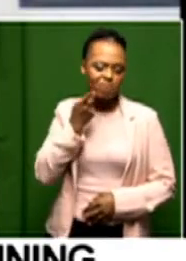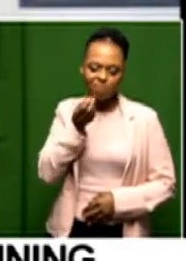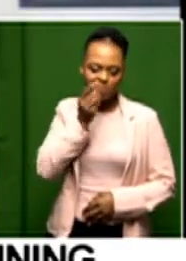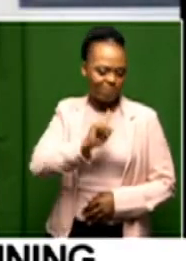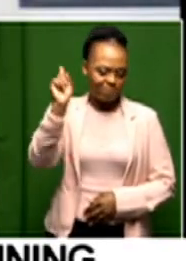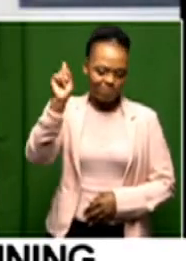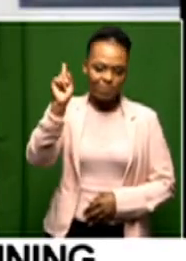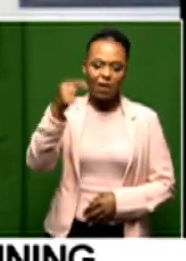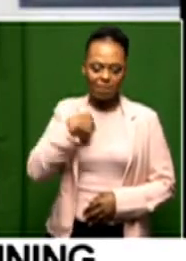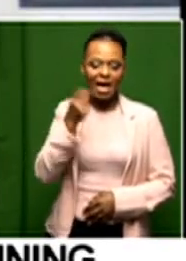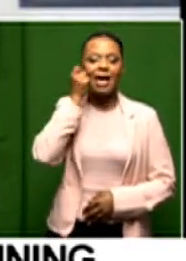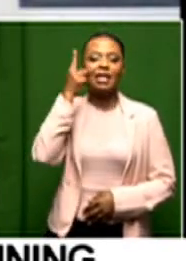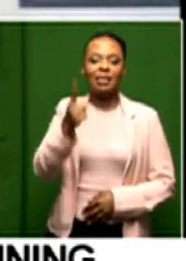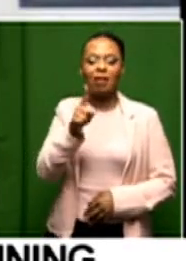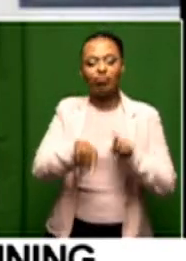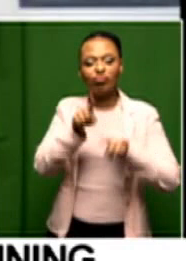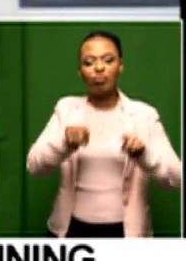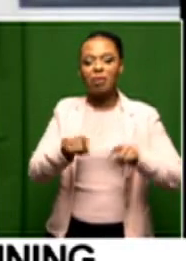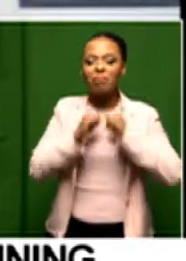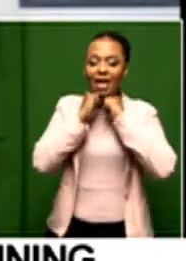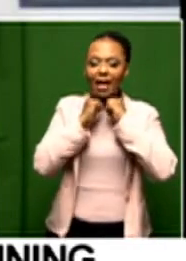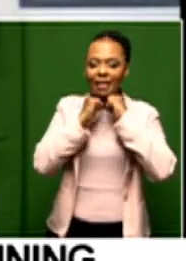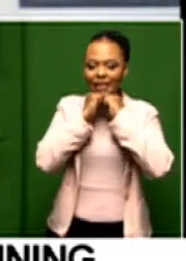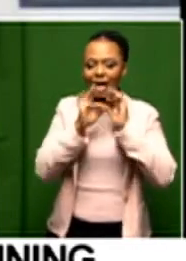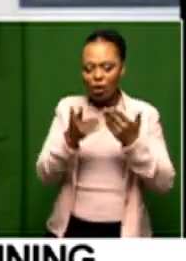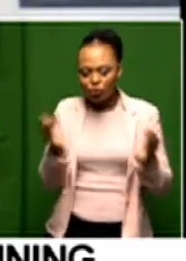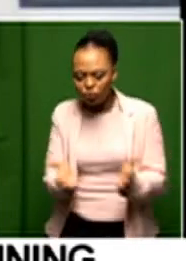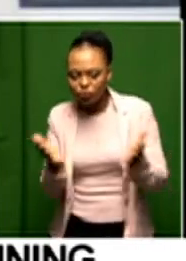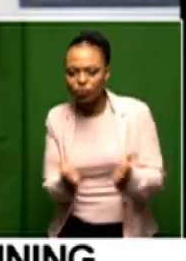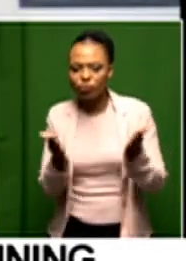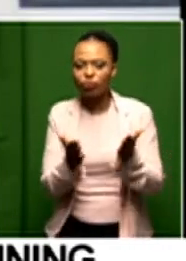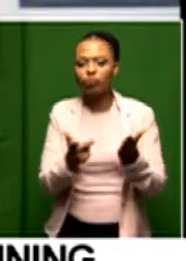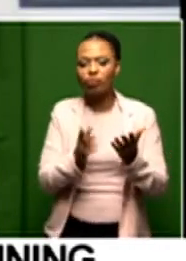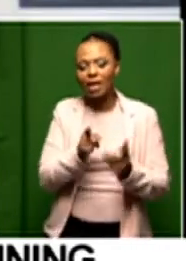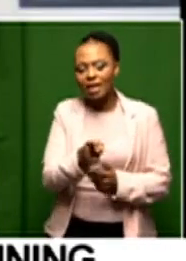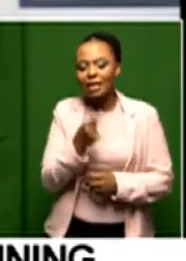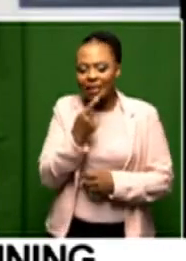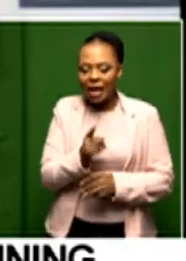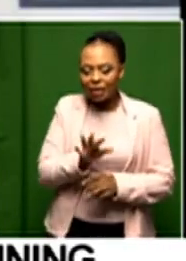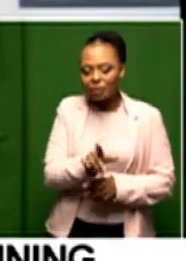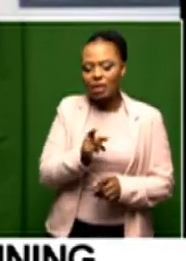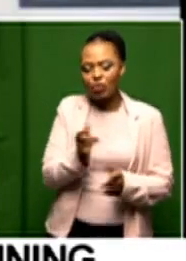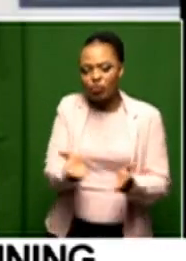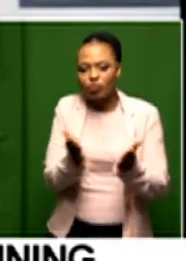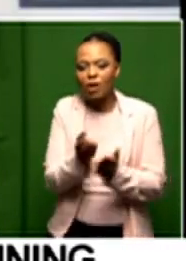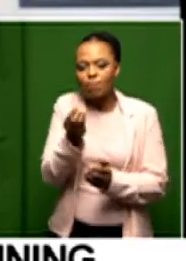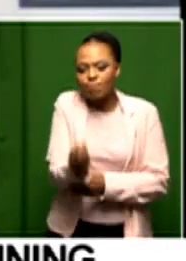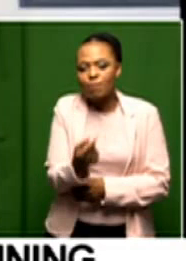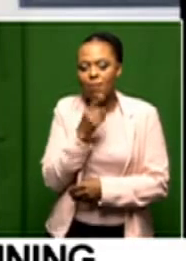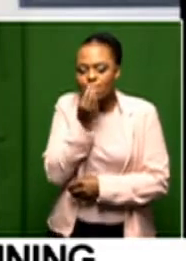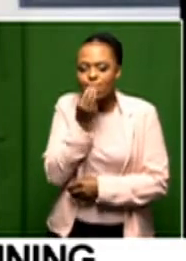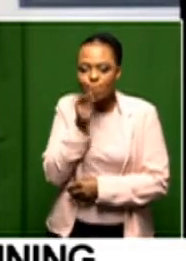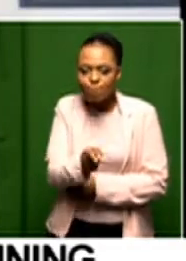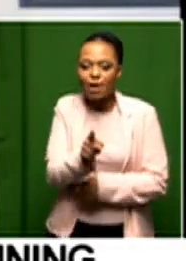the stress that parents have to go through in order to make sure that their kids eat. This book is also my